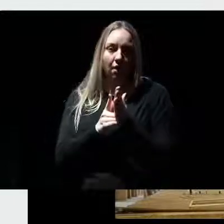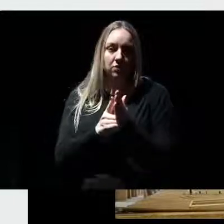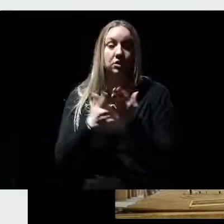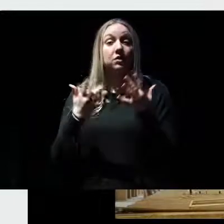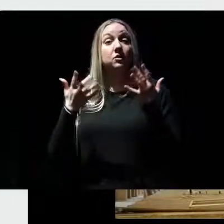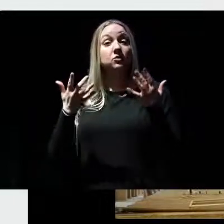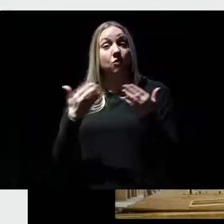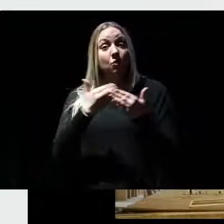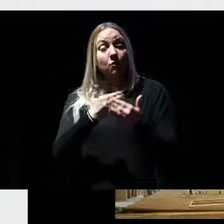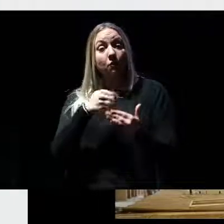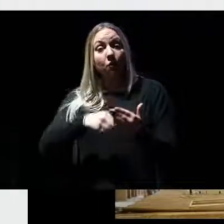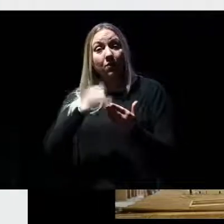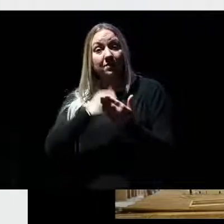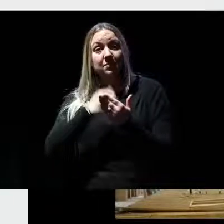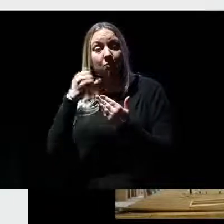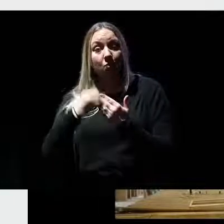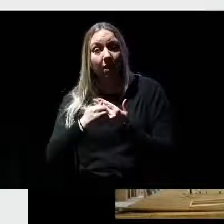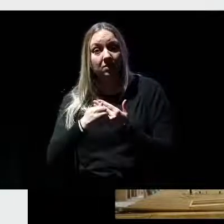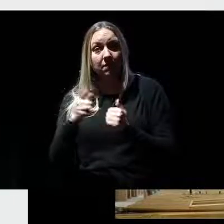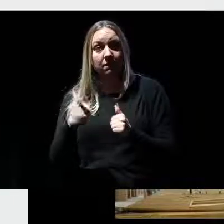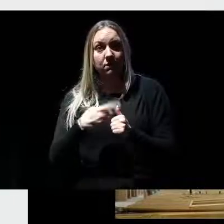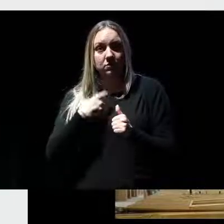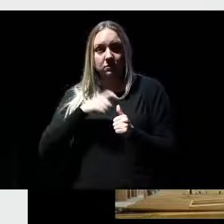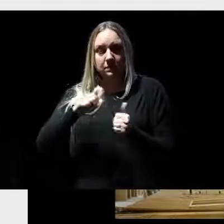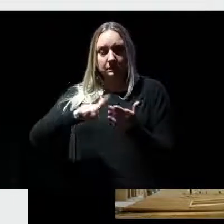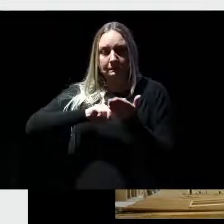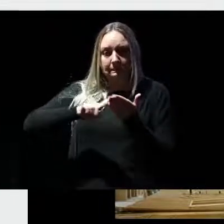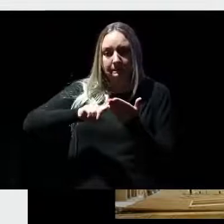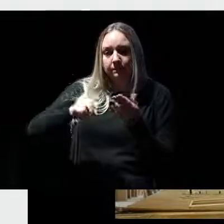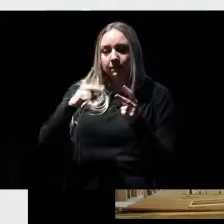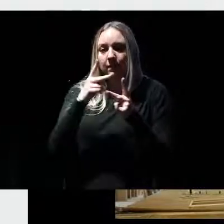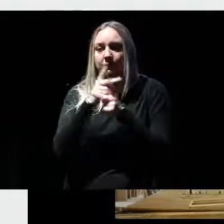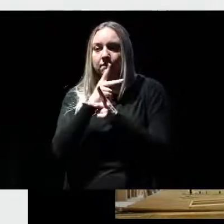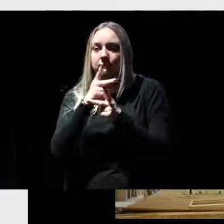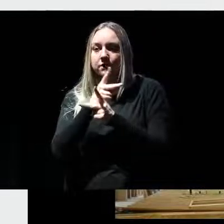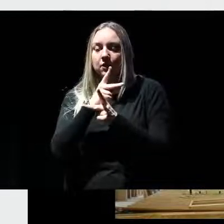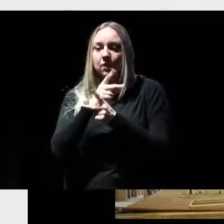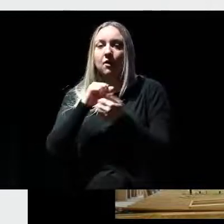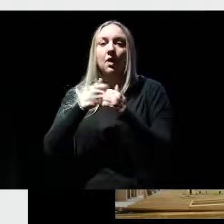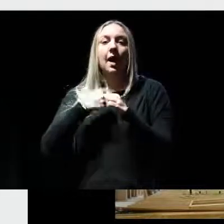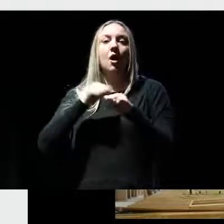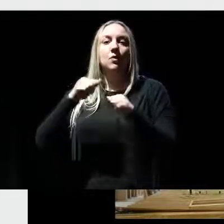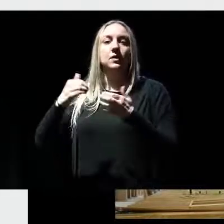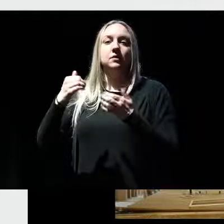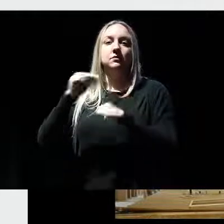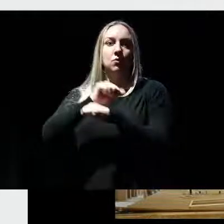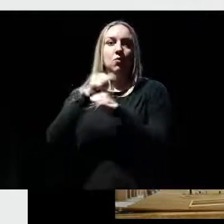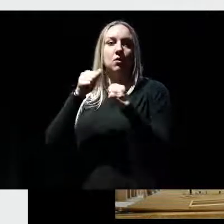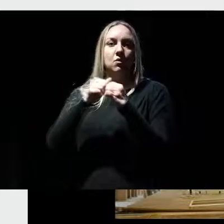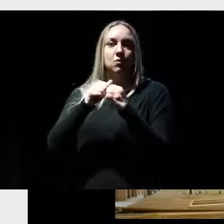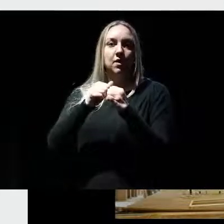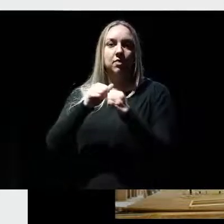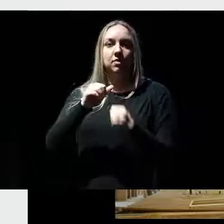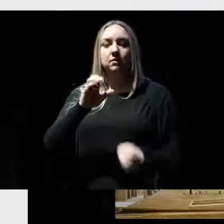project as architects, our first job was working with the city of LA and the